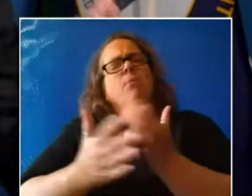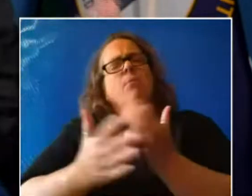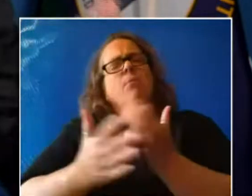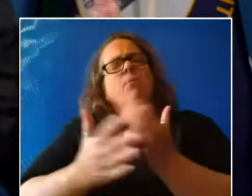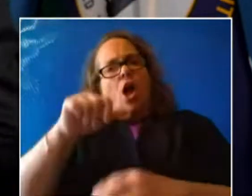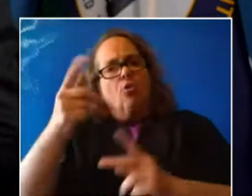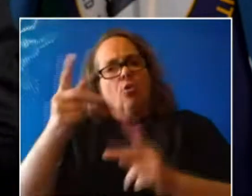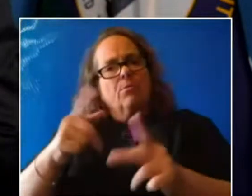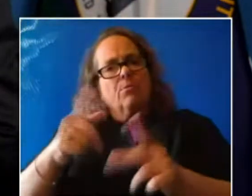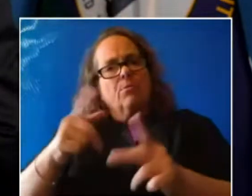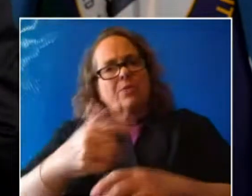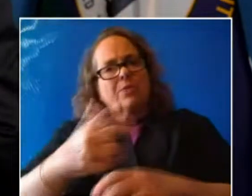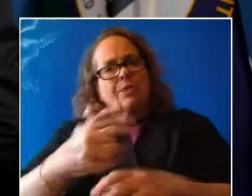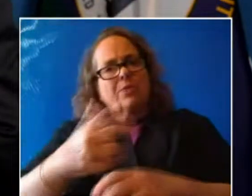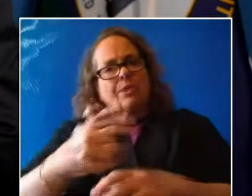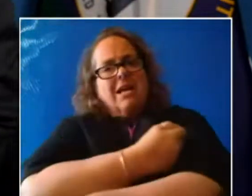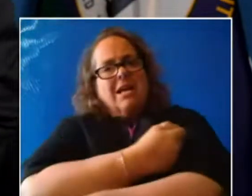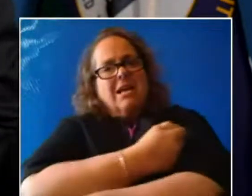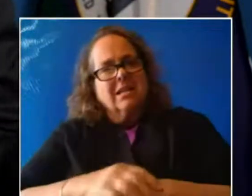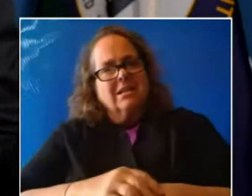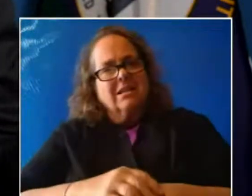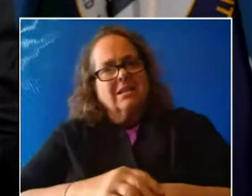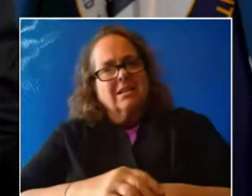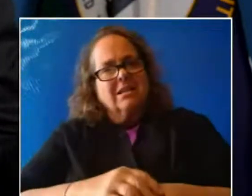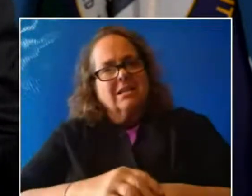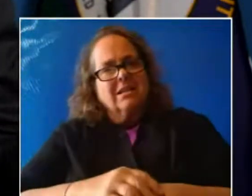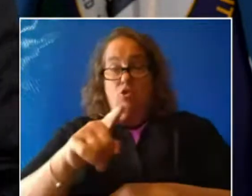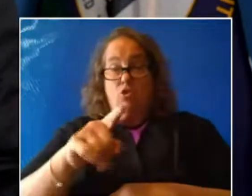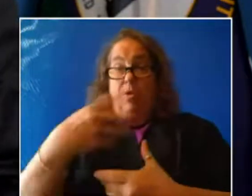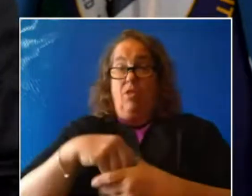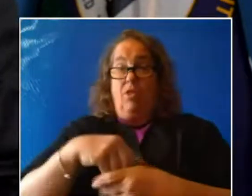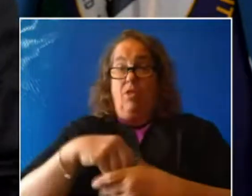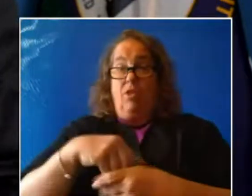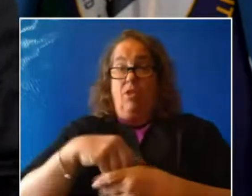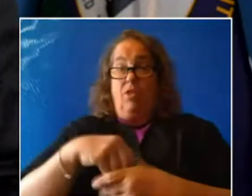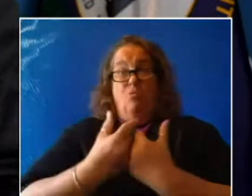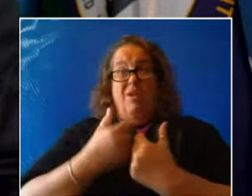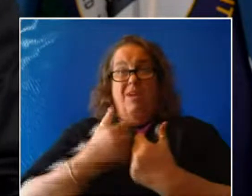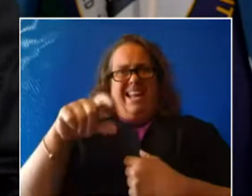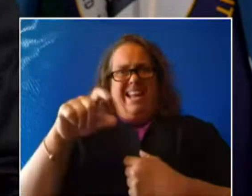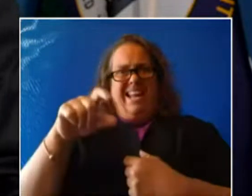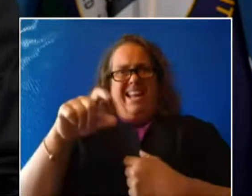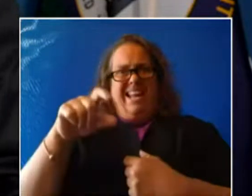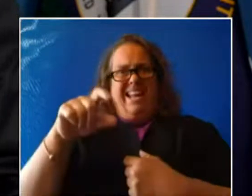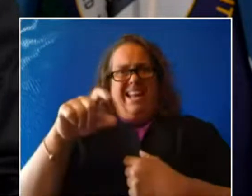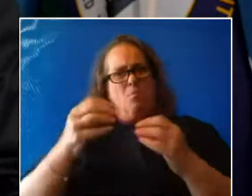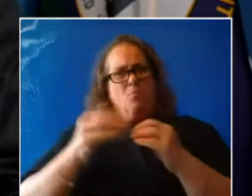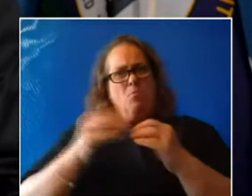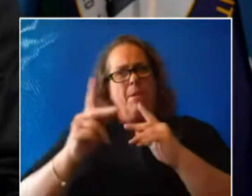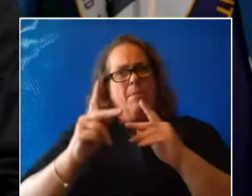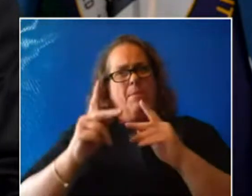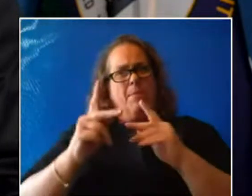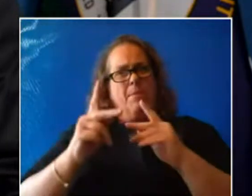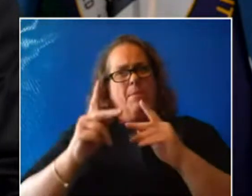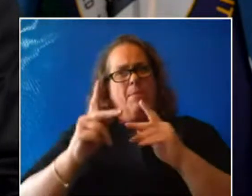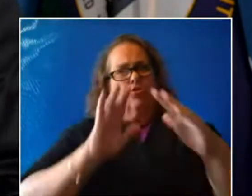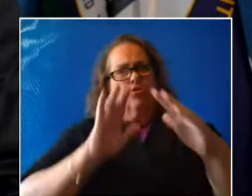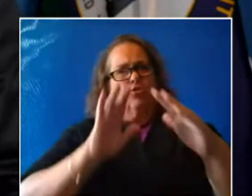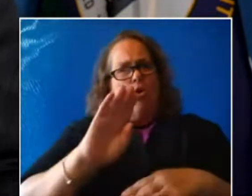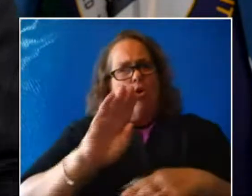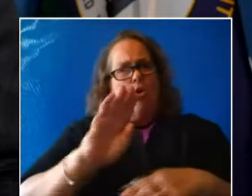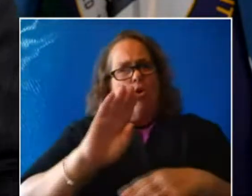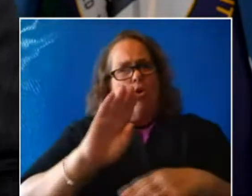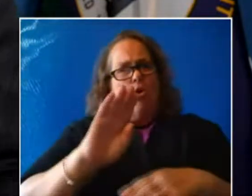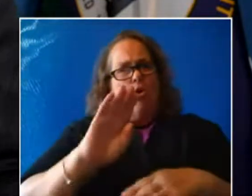again, a capacity opening up, encourage everybody to get vaccinated. There are areas in state government where far too few people